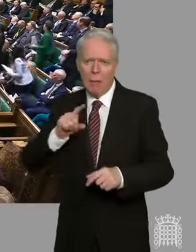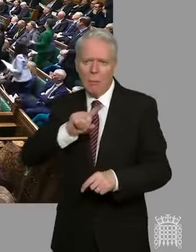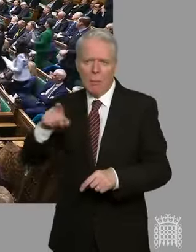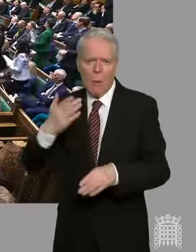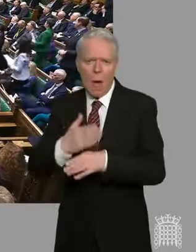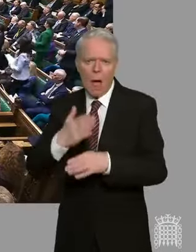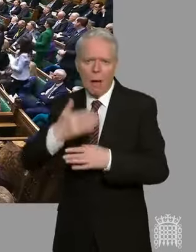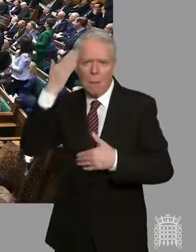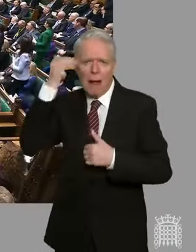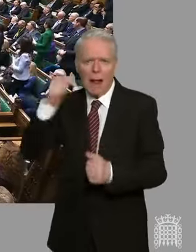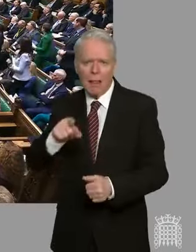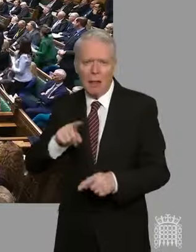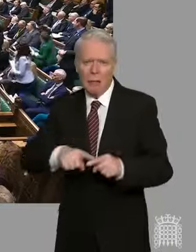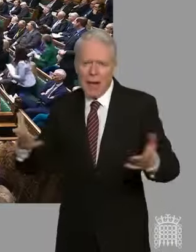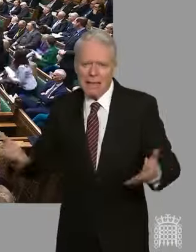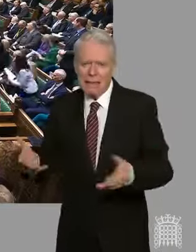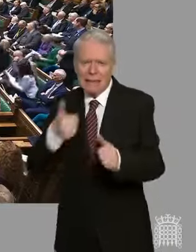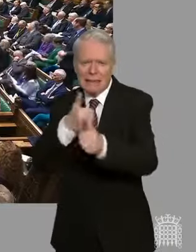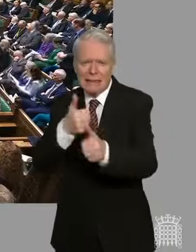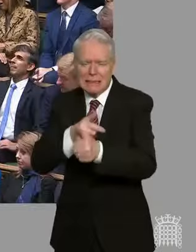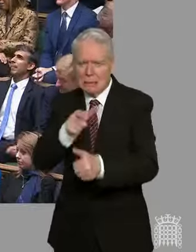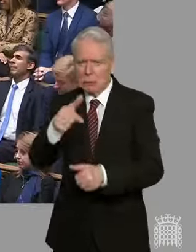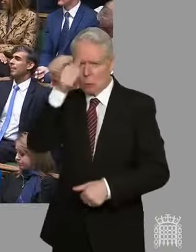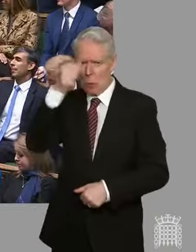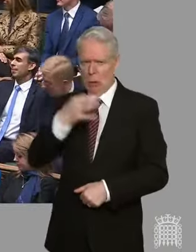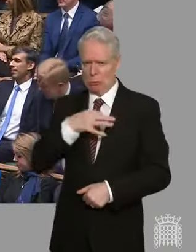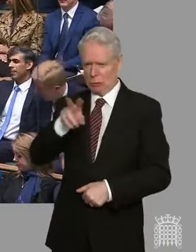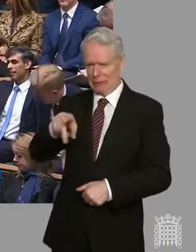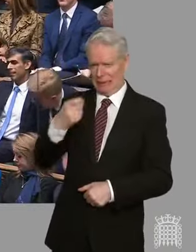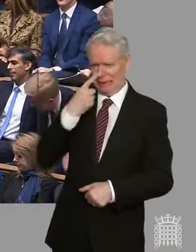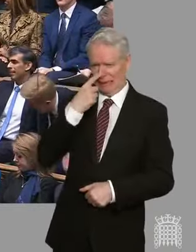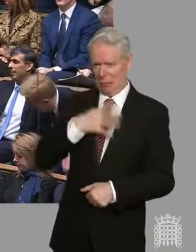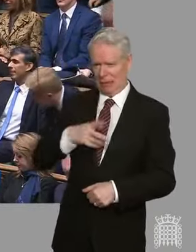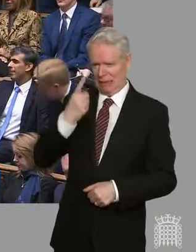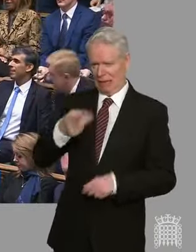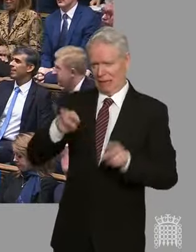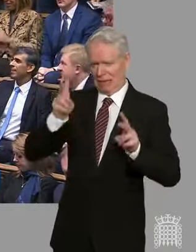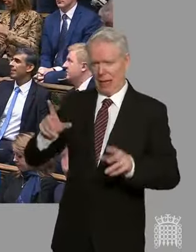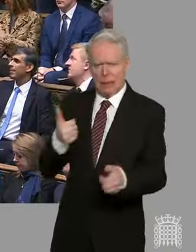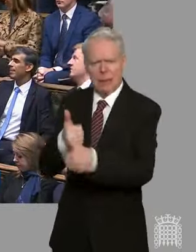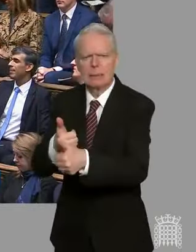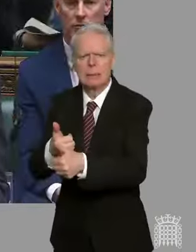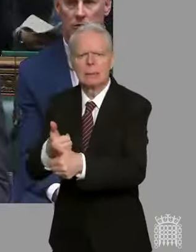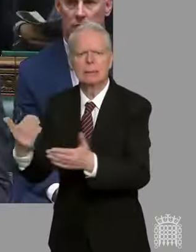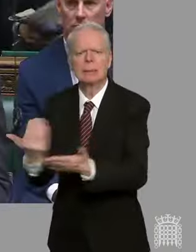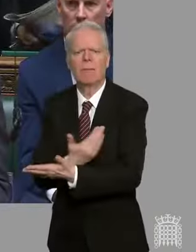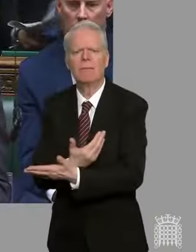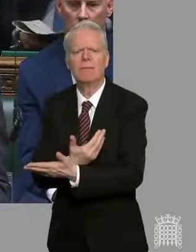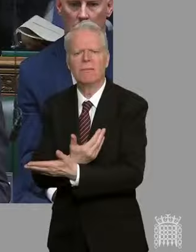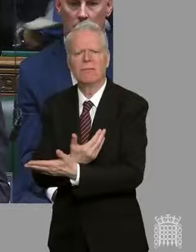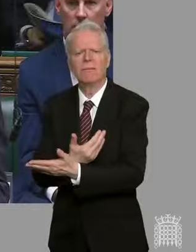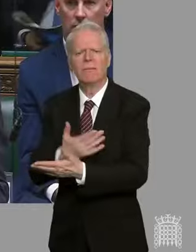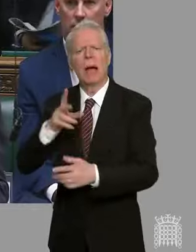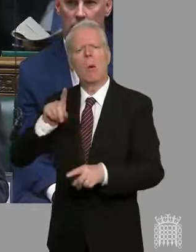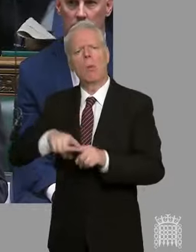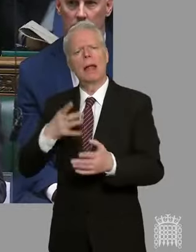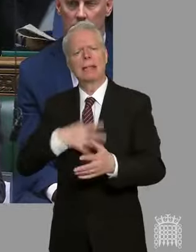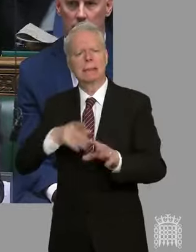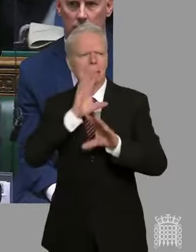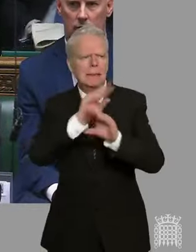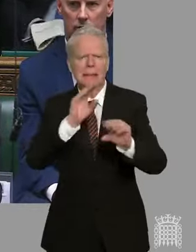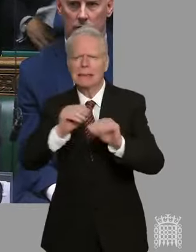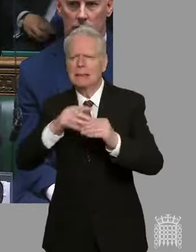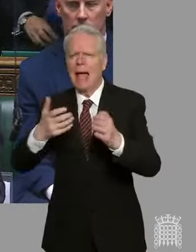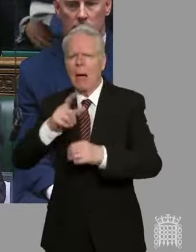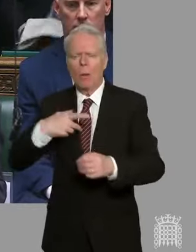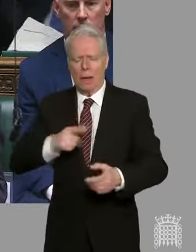Butts. Thank you, Mr. Speaker. I welcome the Prime Minister's statement committing us to increased defence spending and reaffirming the UK's support